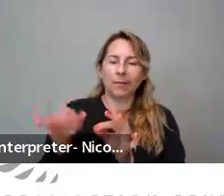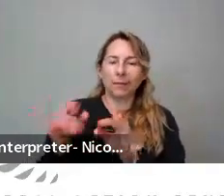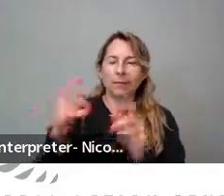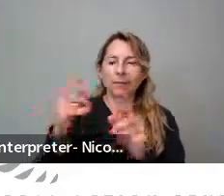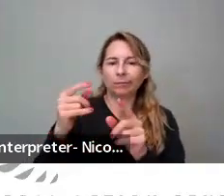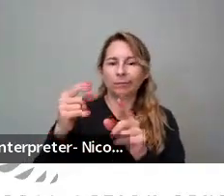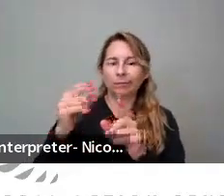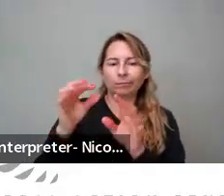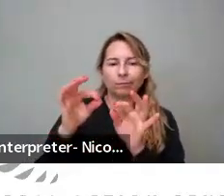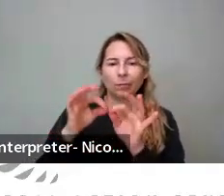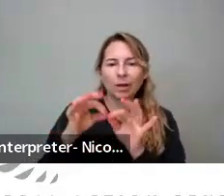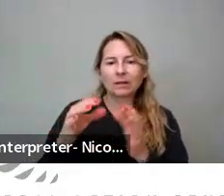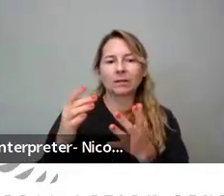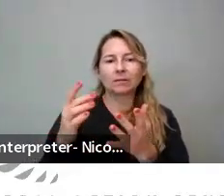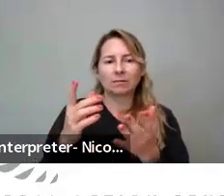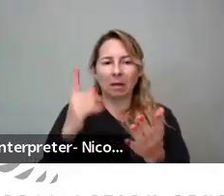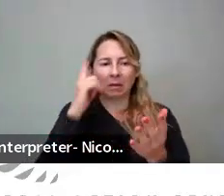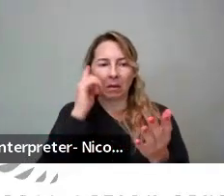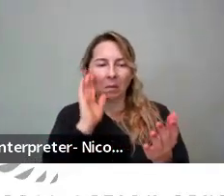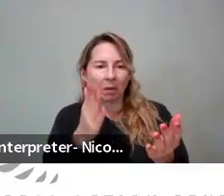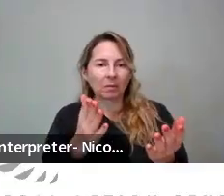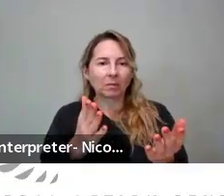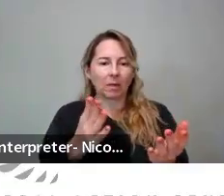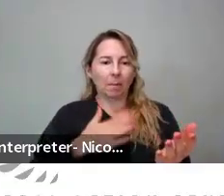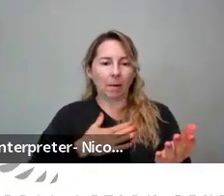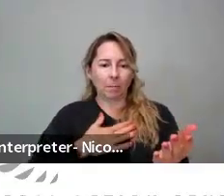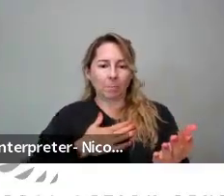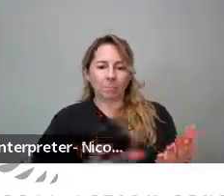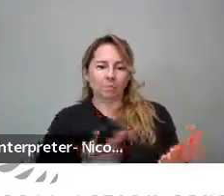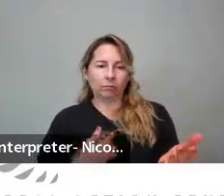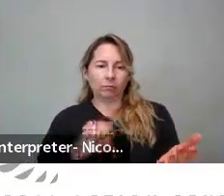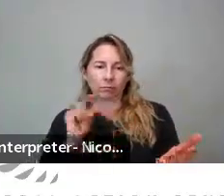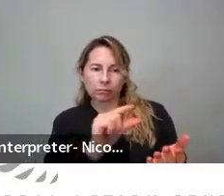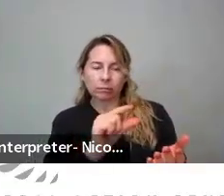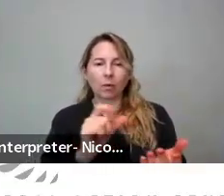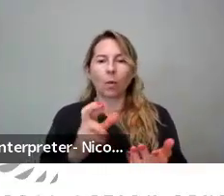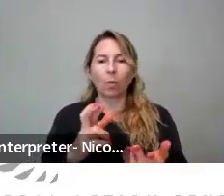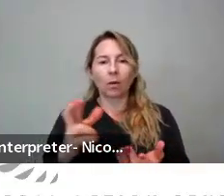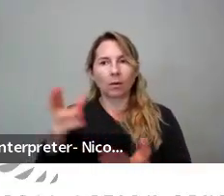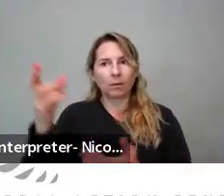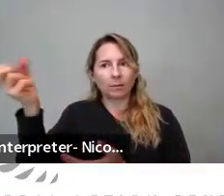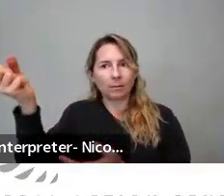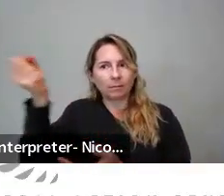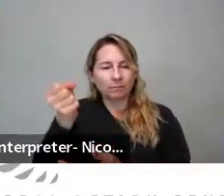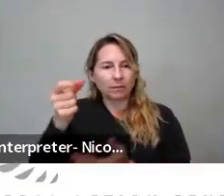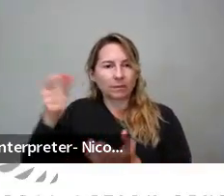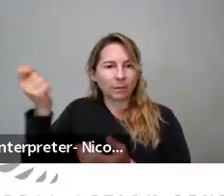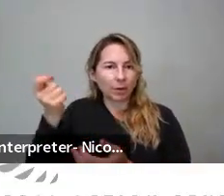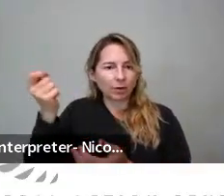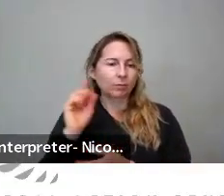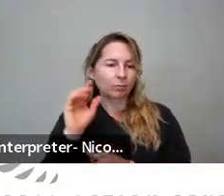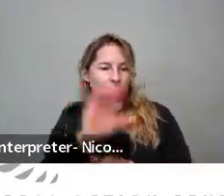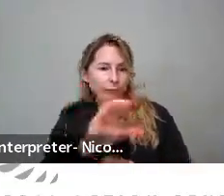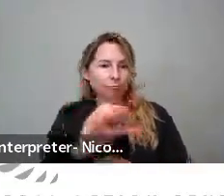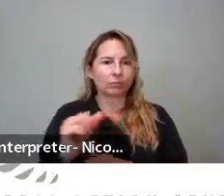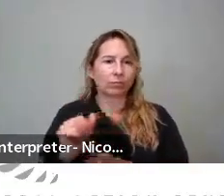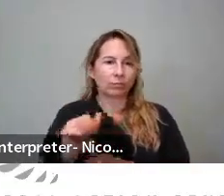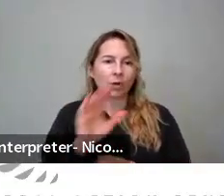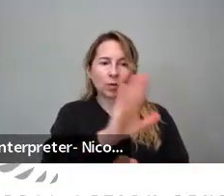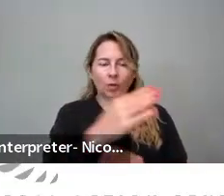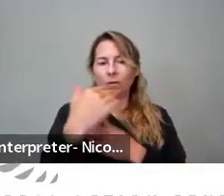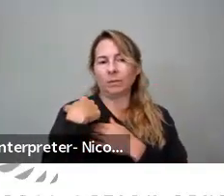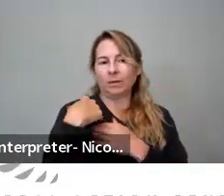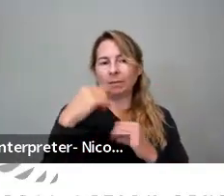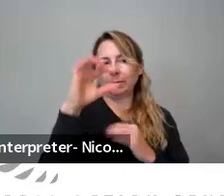This is what my contribution is, or this is what the sponsors are willing to give. And so this would be the cost on your